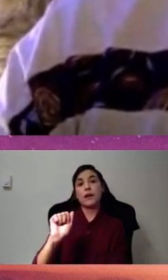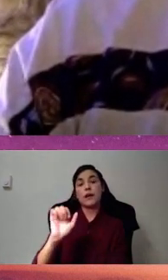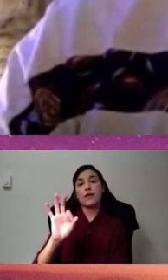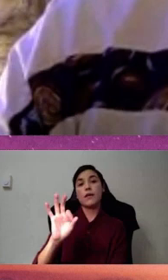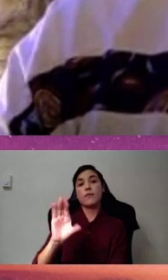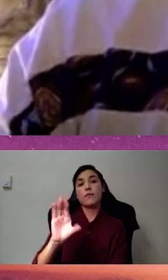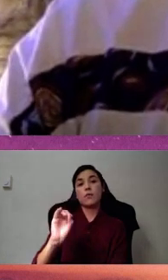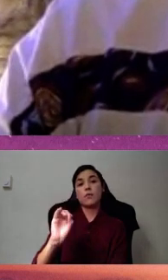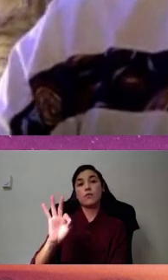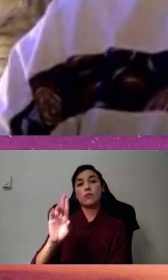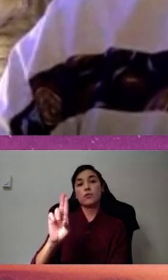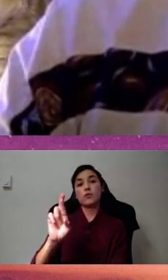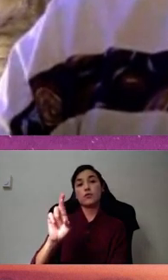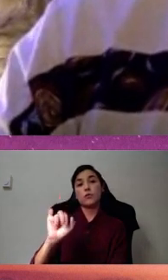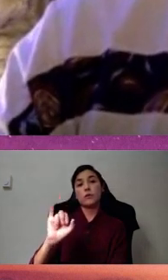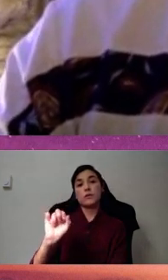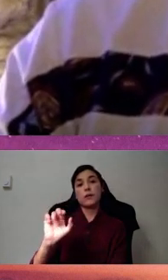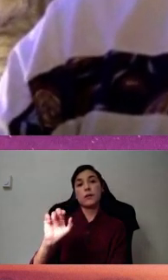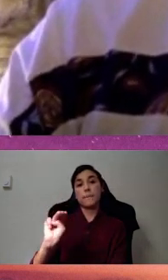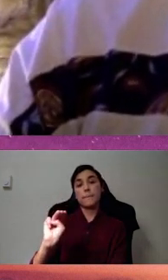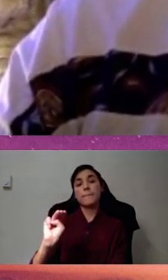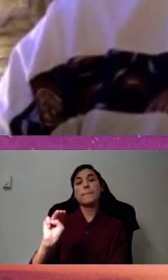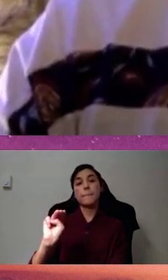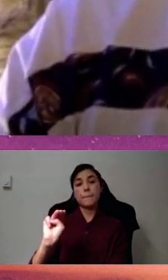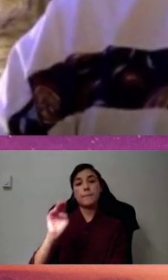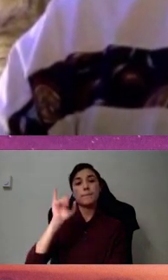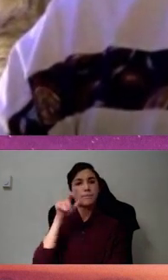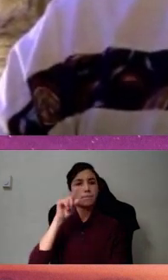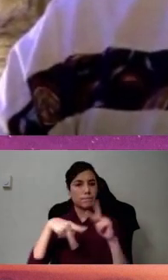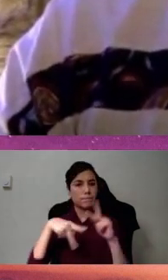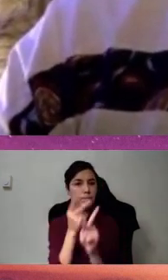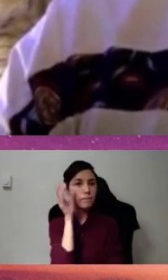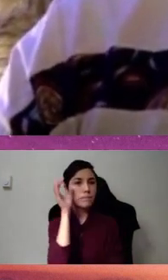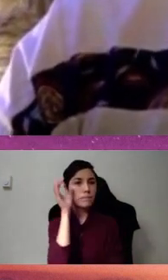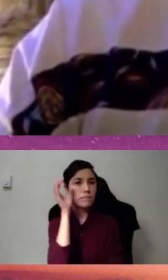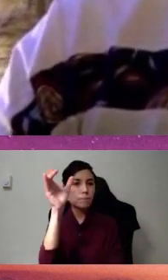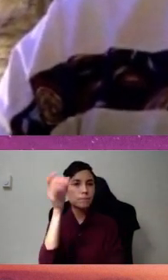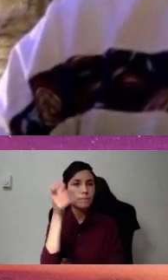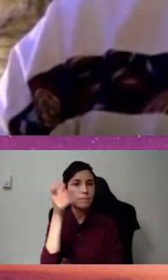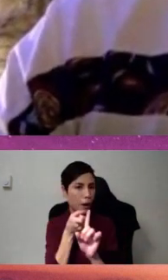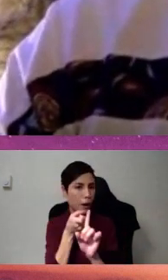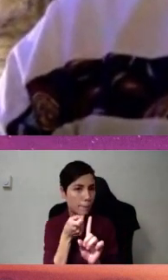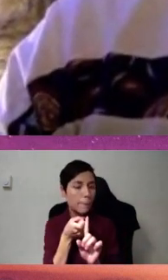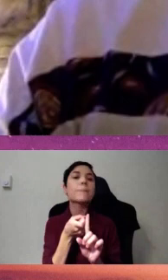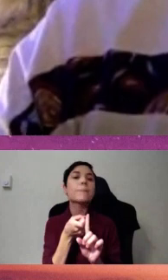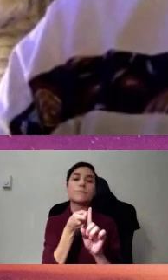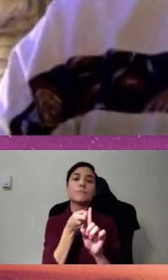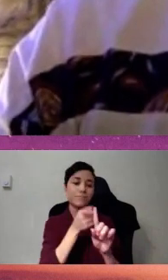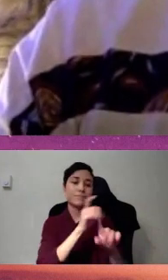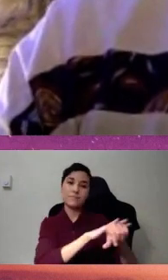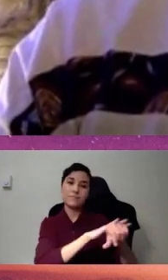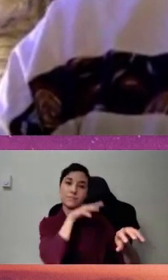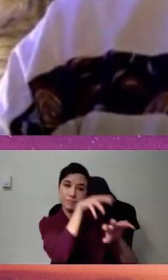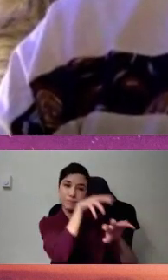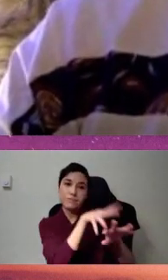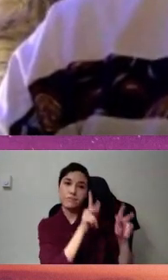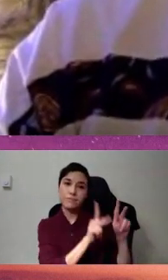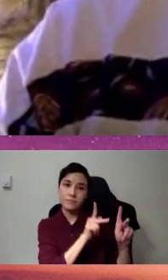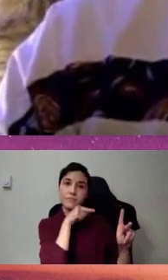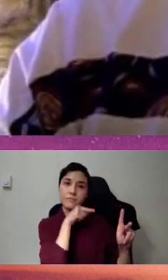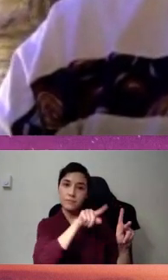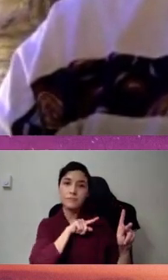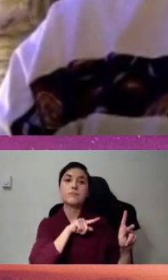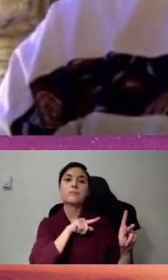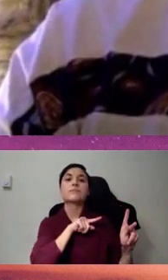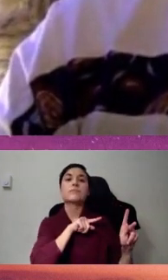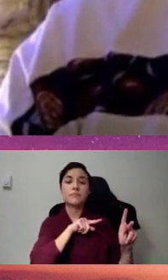of those concepts as Indigenous peoples, dating all the way back, before colonialism, that focused